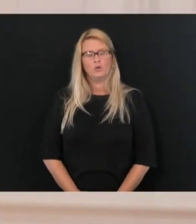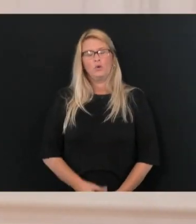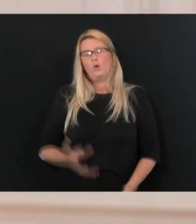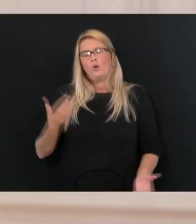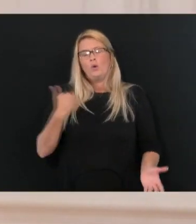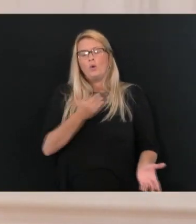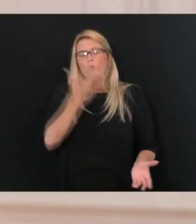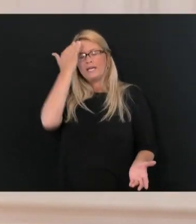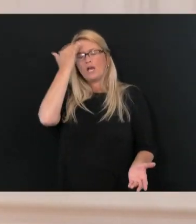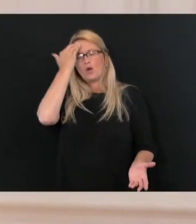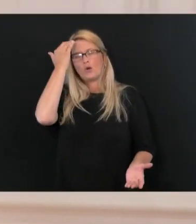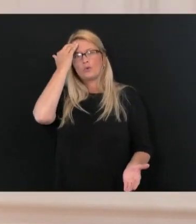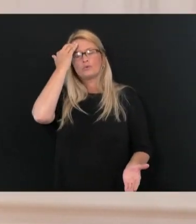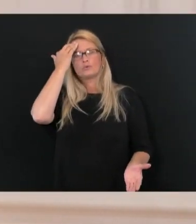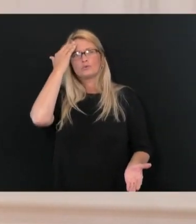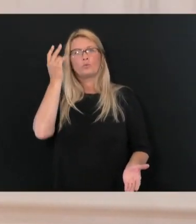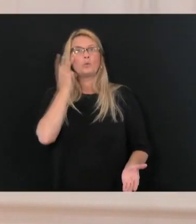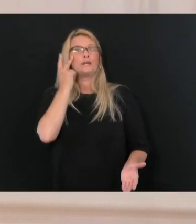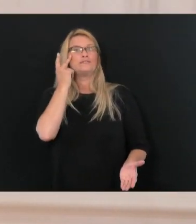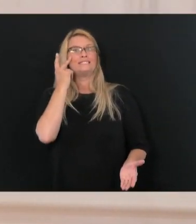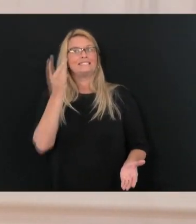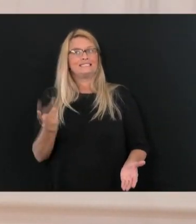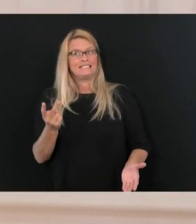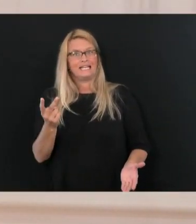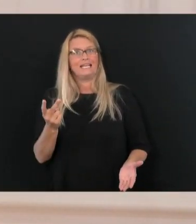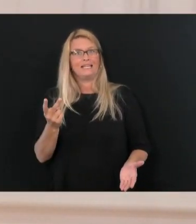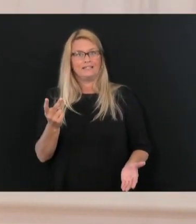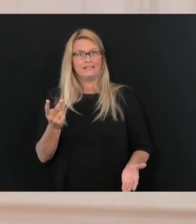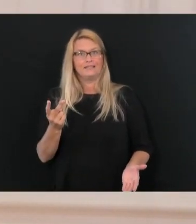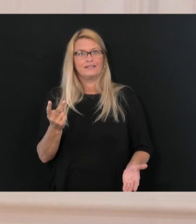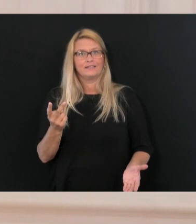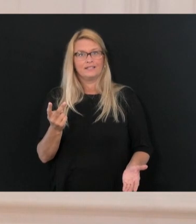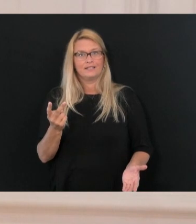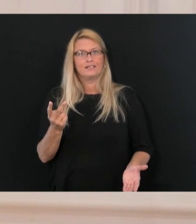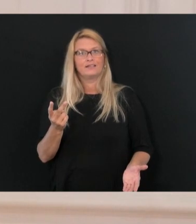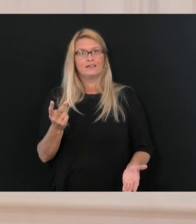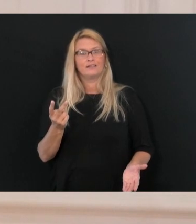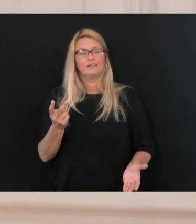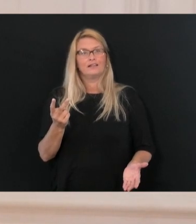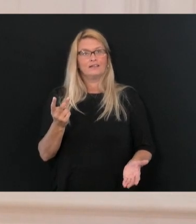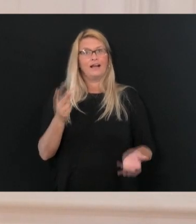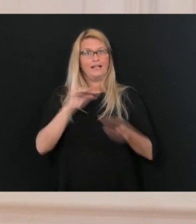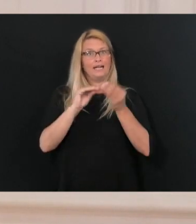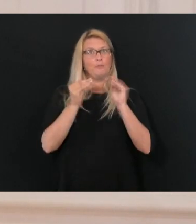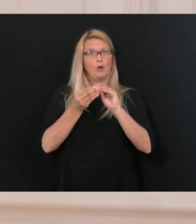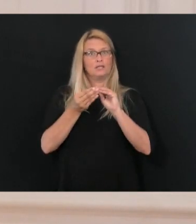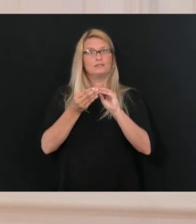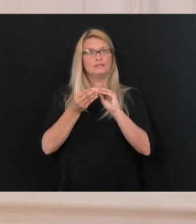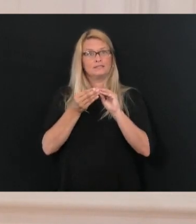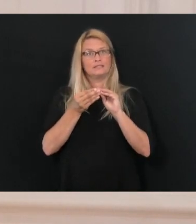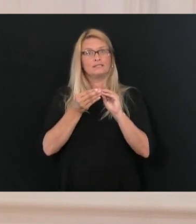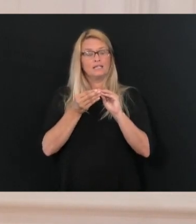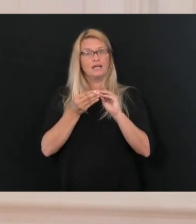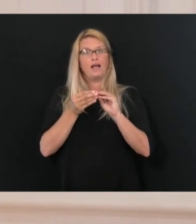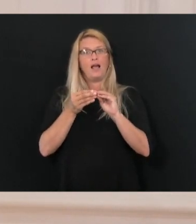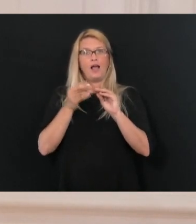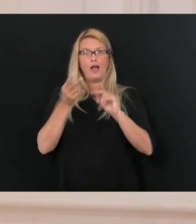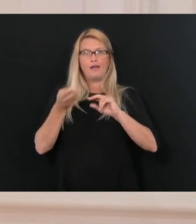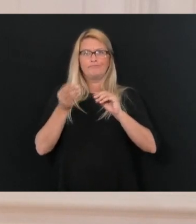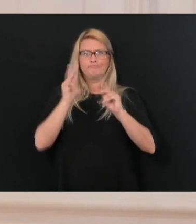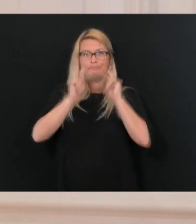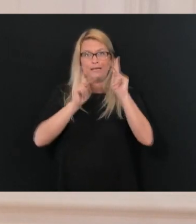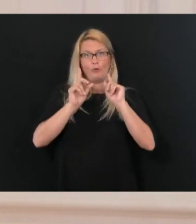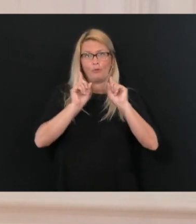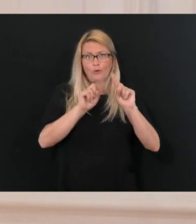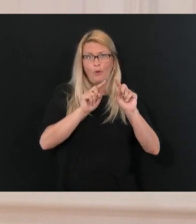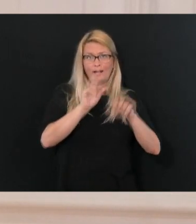that we have seen some variability in hospitalizations, and today people that are admitted to the hospital,